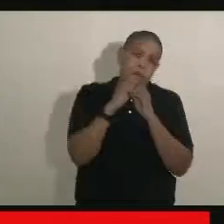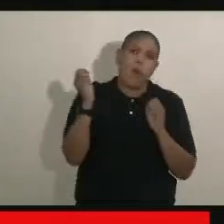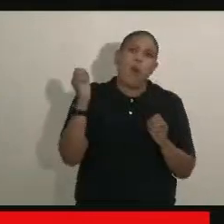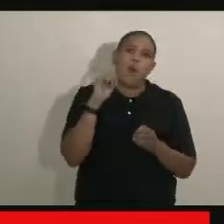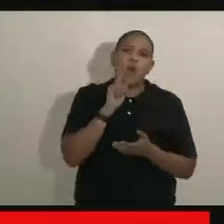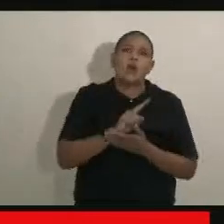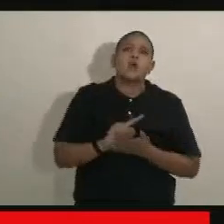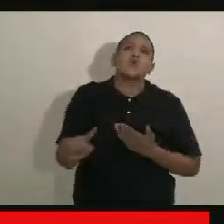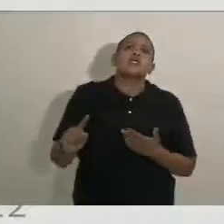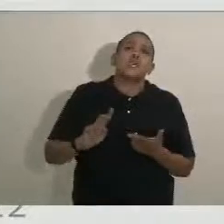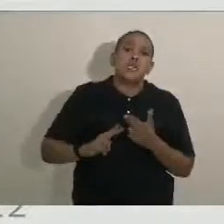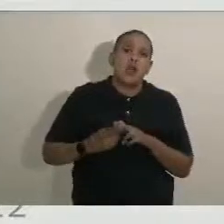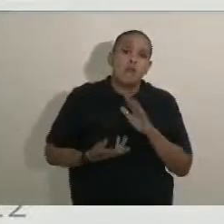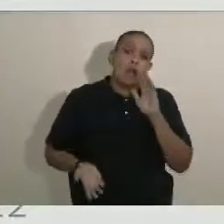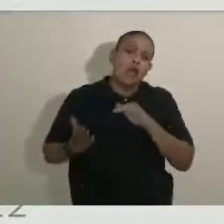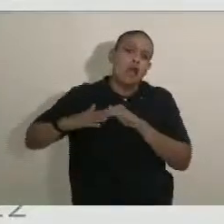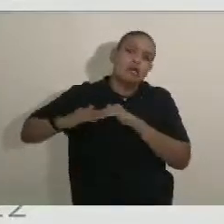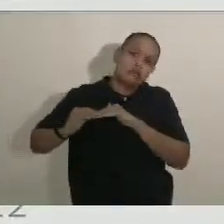are going up.